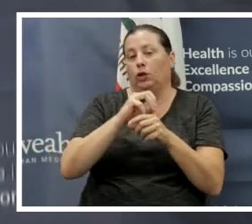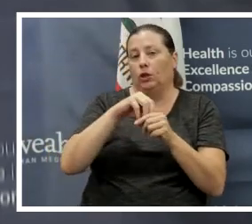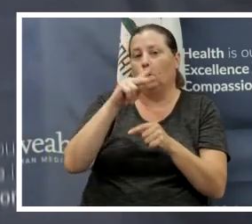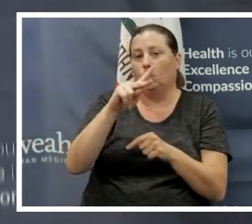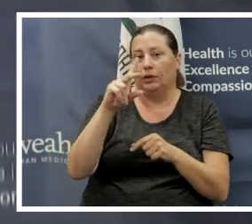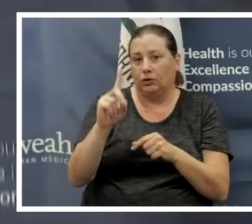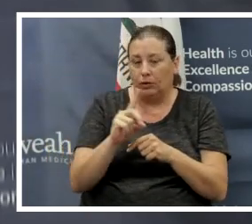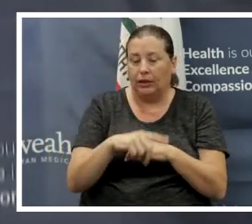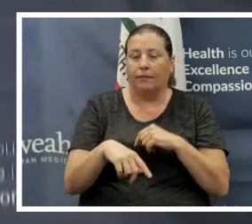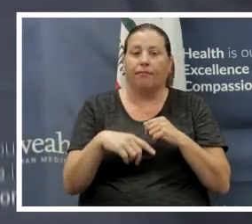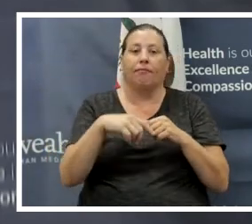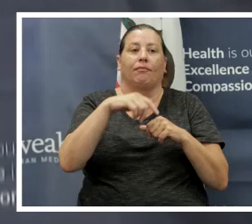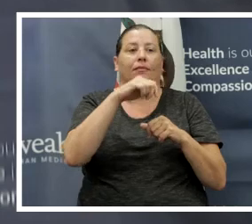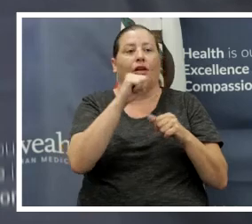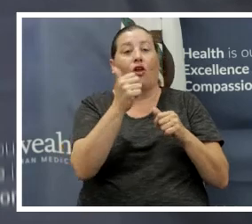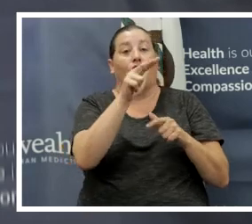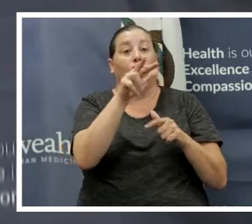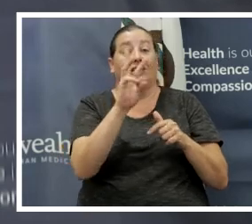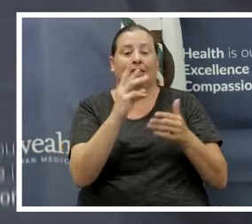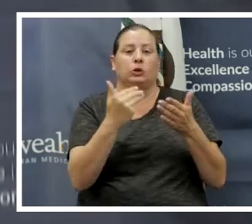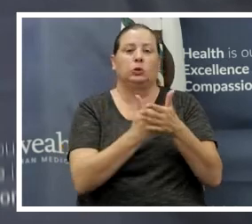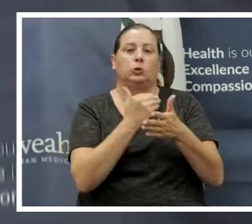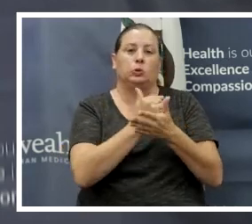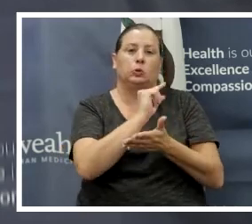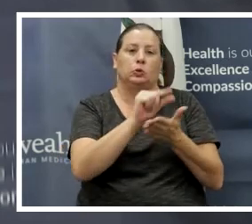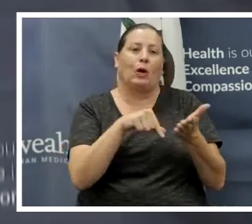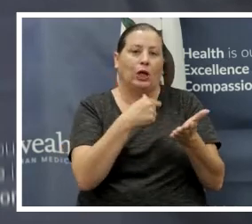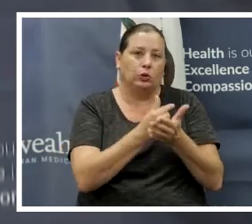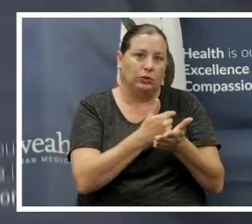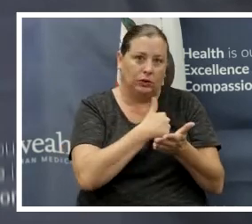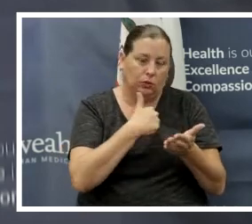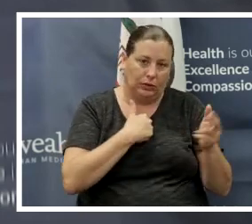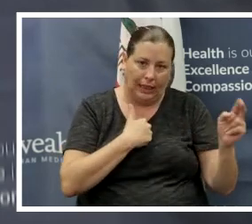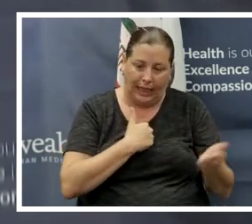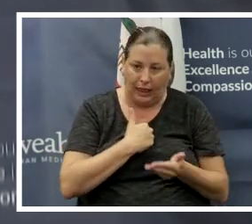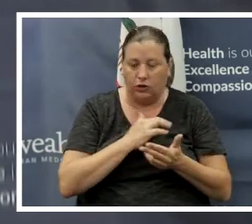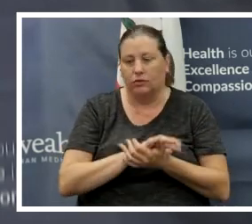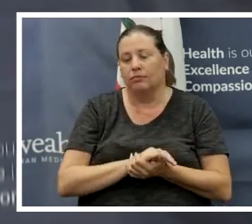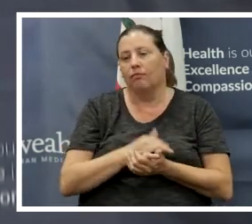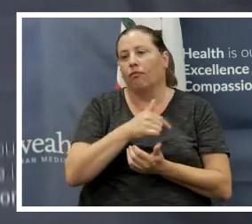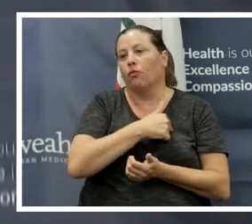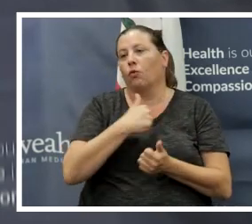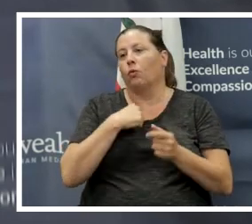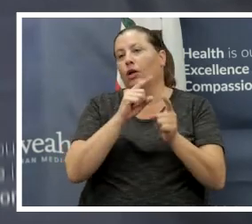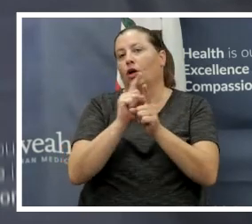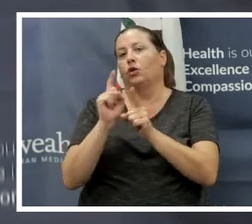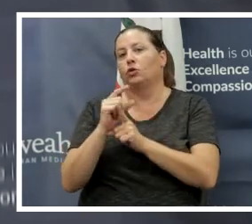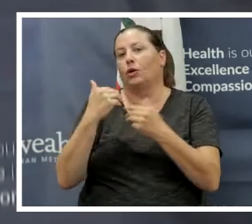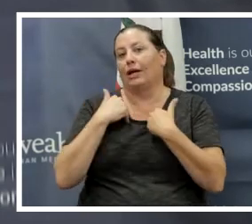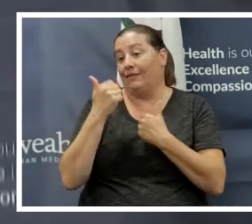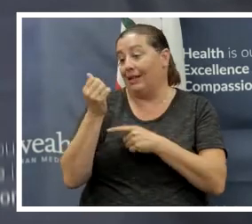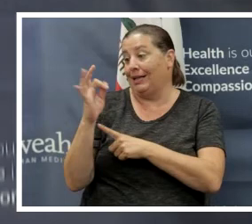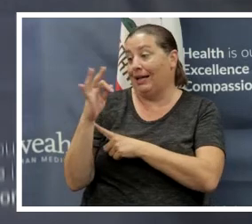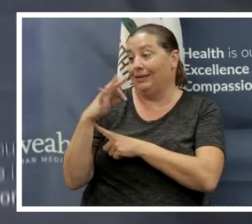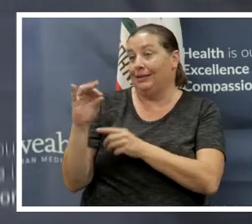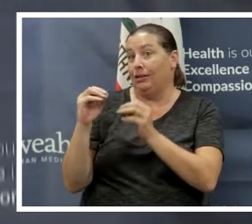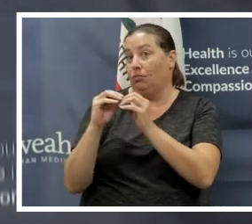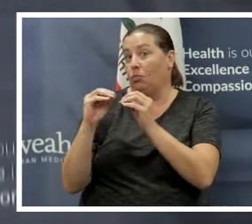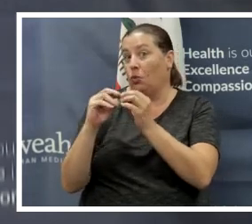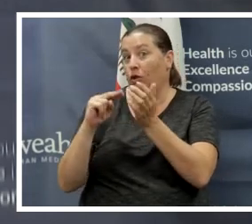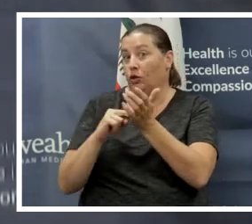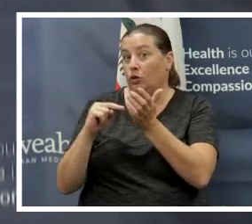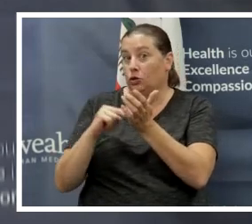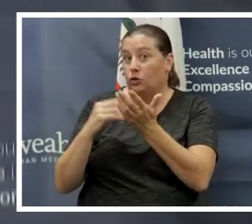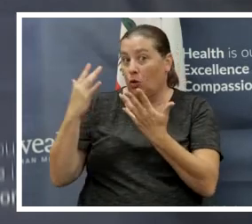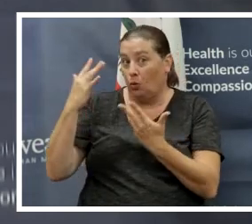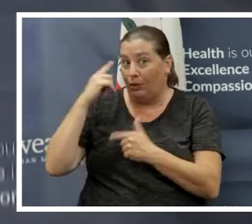36 new graduates that we've hired. We have 19 more nurses that are just waiting for their